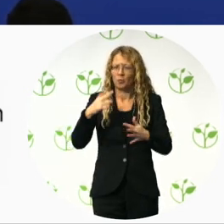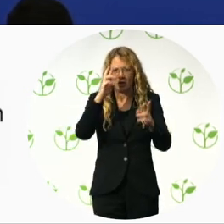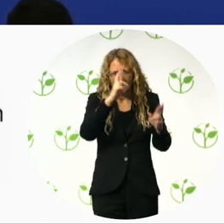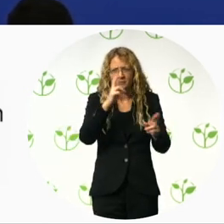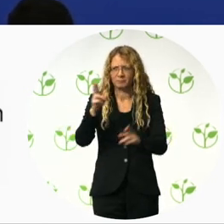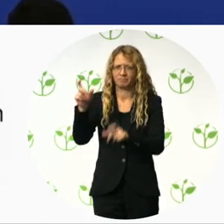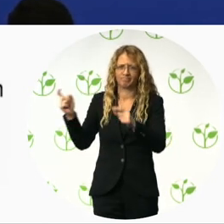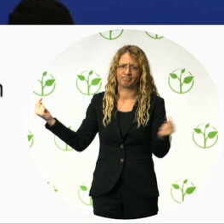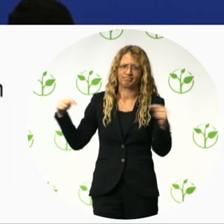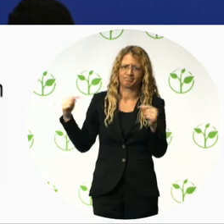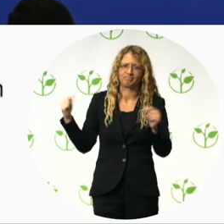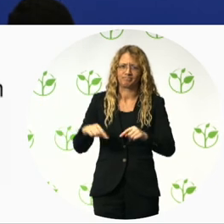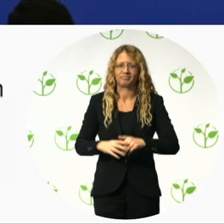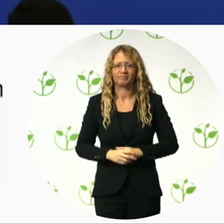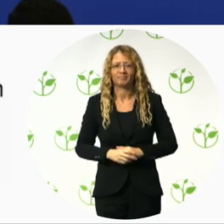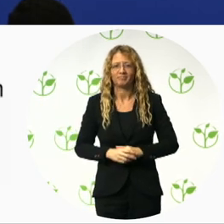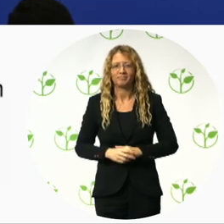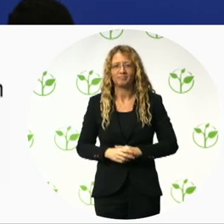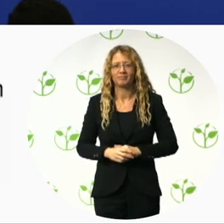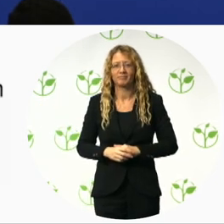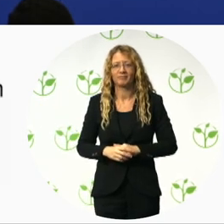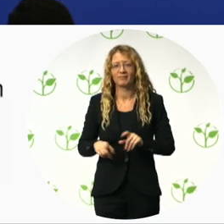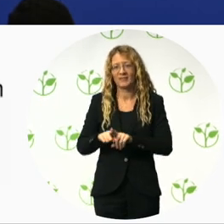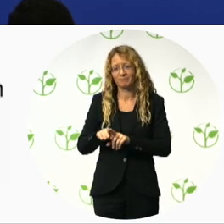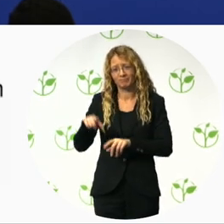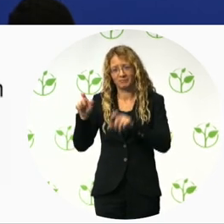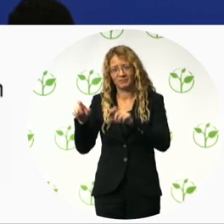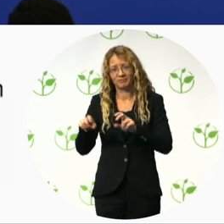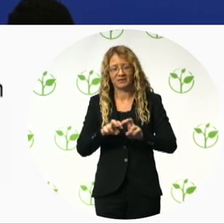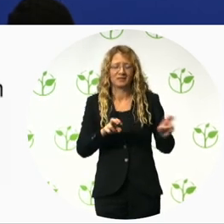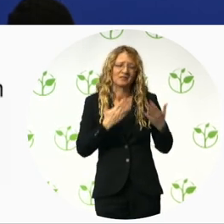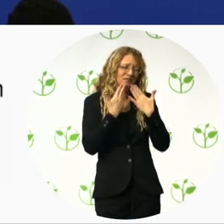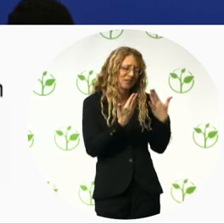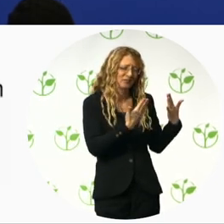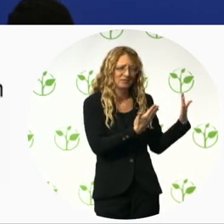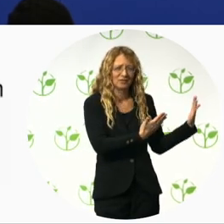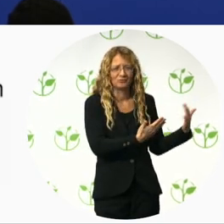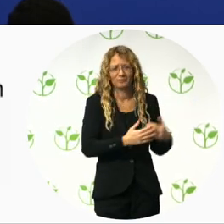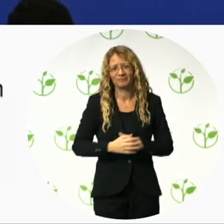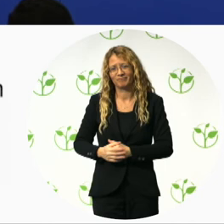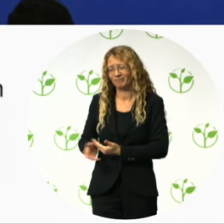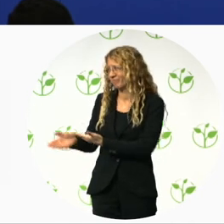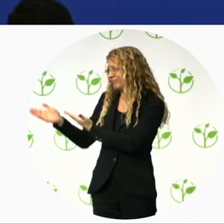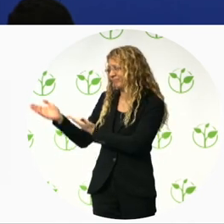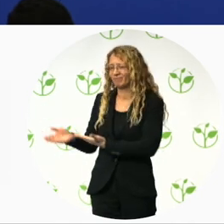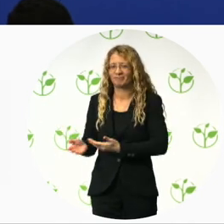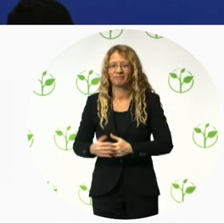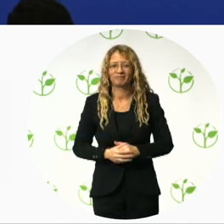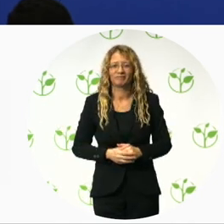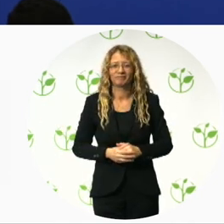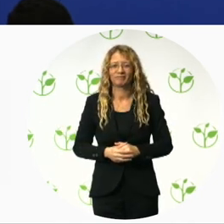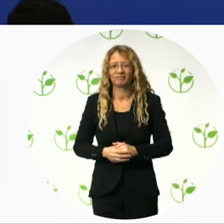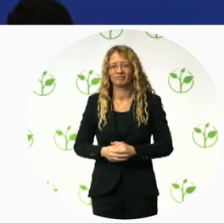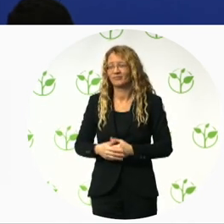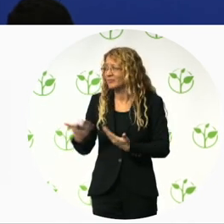thank the people sitting on the podium next to me, who it's been an honor to introduce. Their inspirational ideas, I hope, will motivate you, and